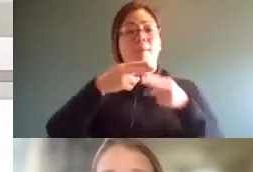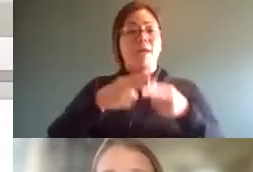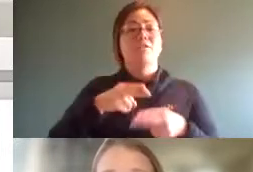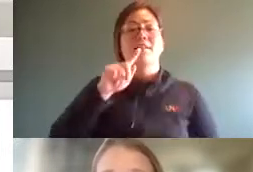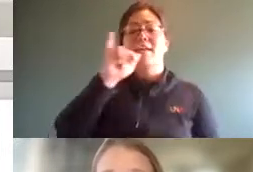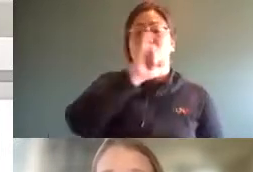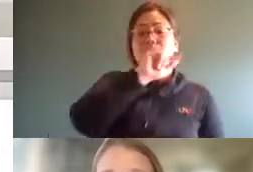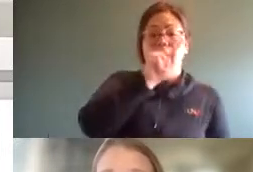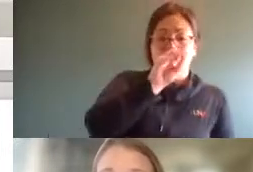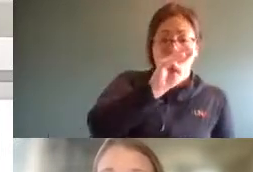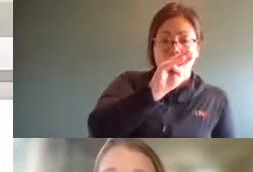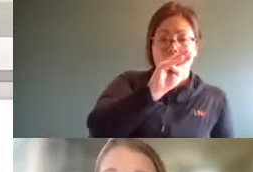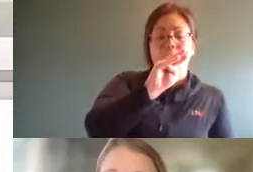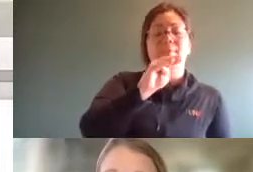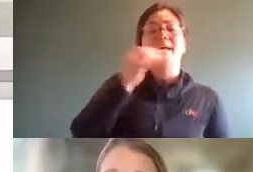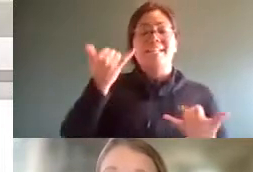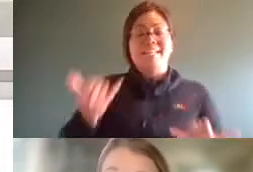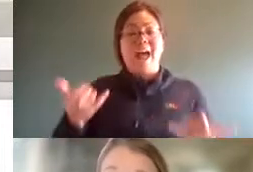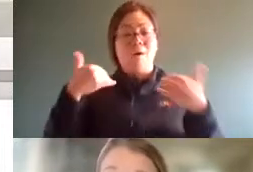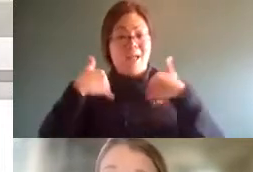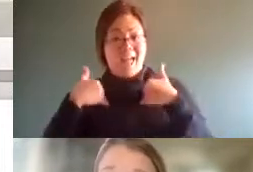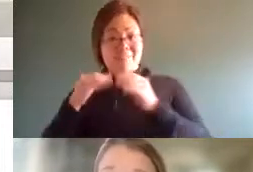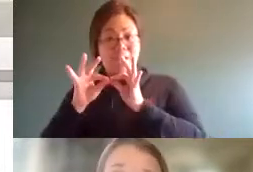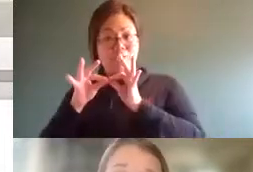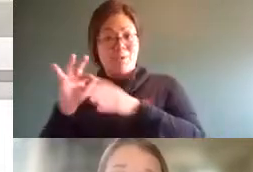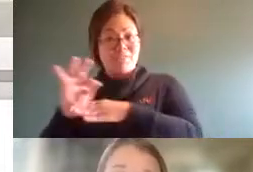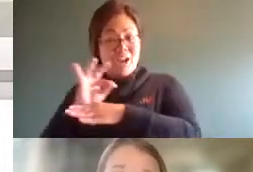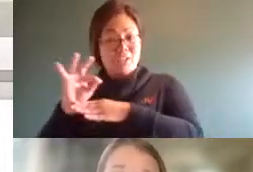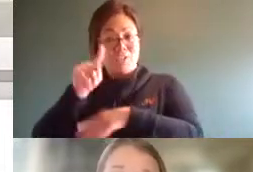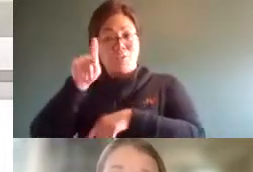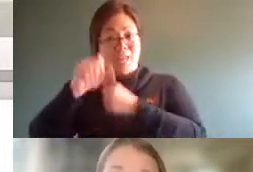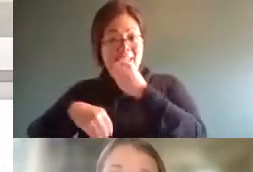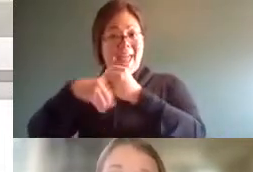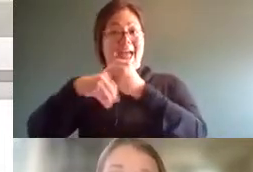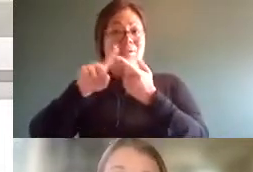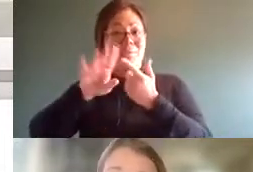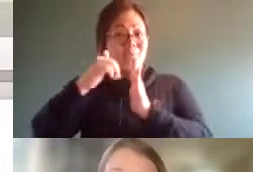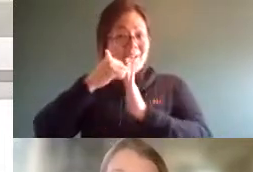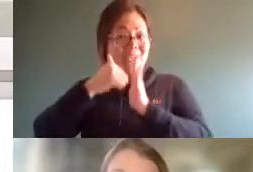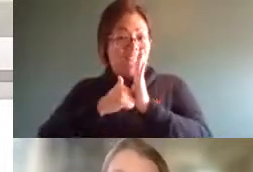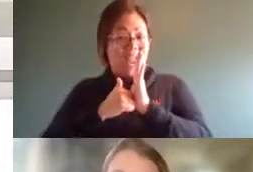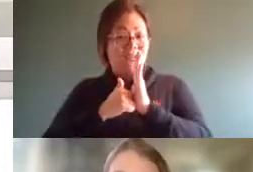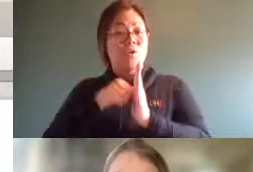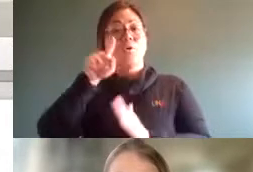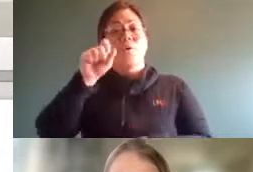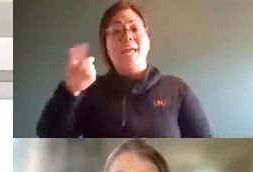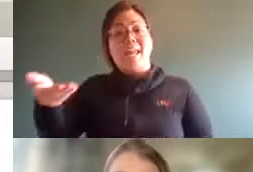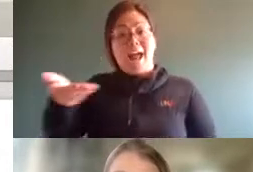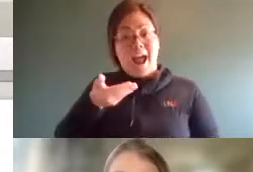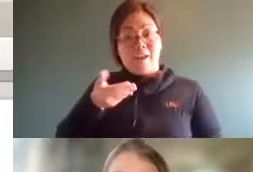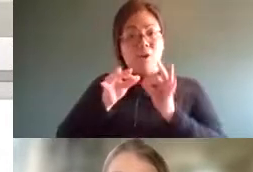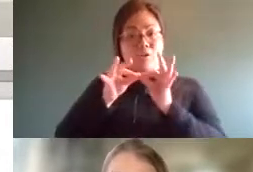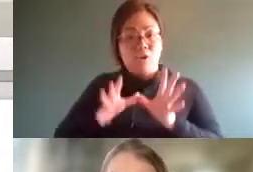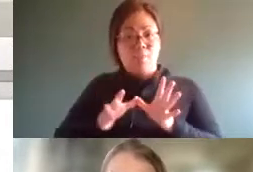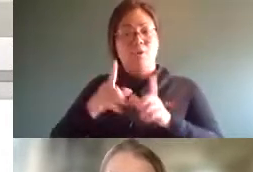Zoom do now have interpretation functions that you can add to your account. So you can hire an interpreter to